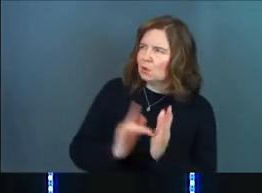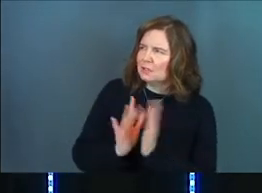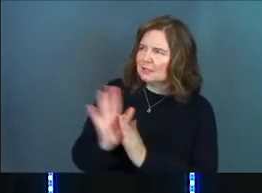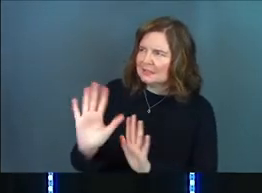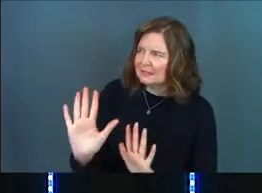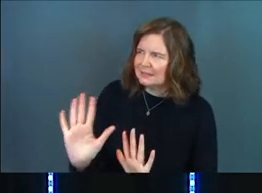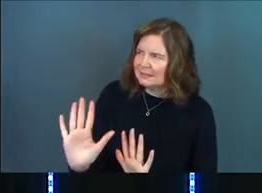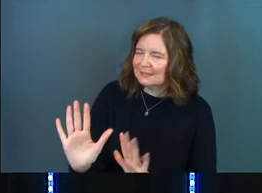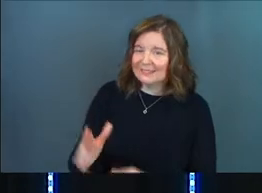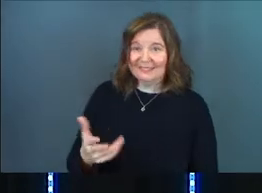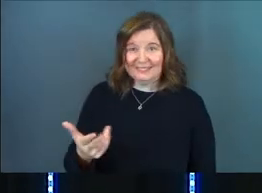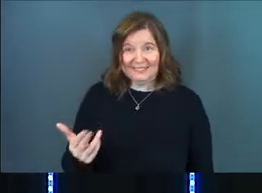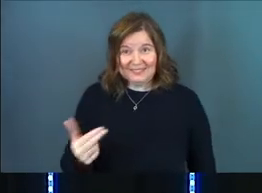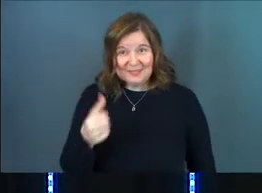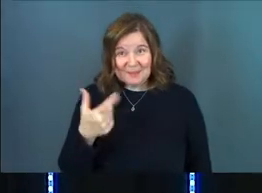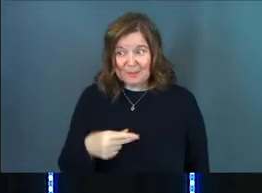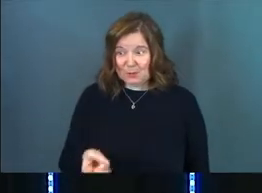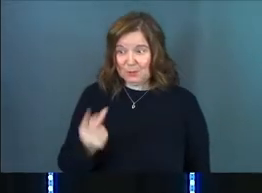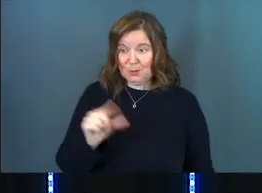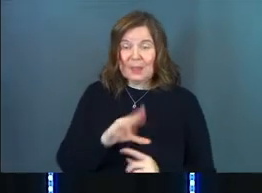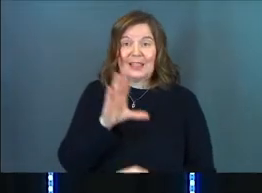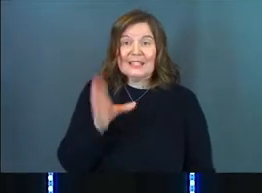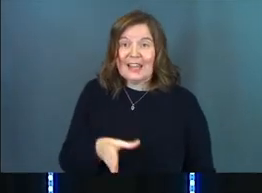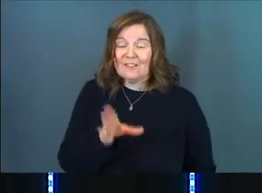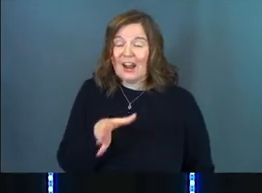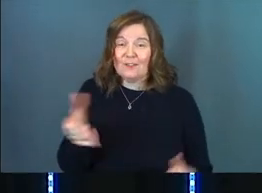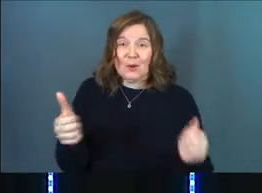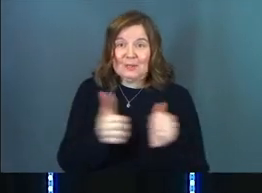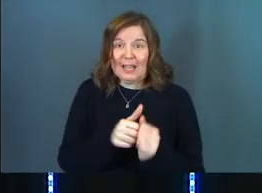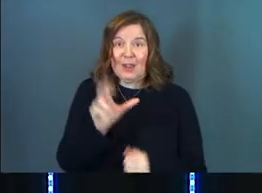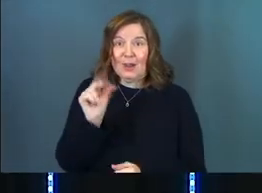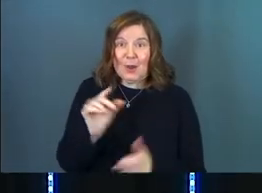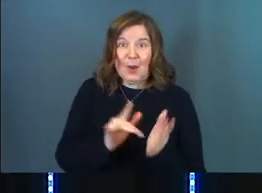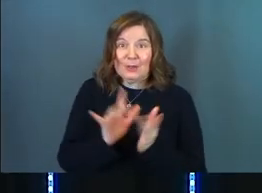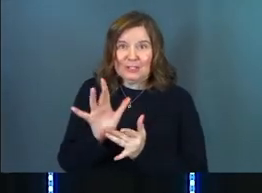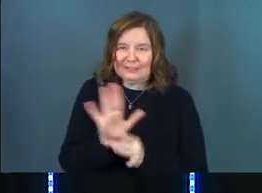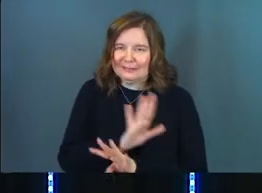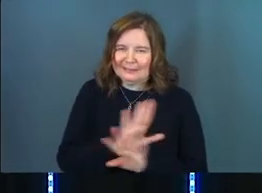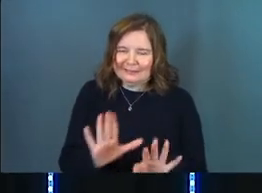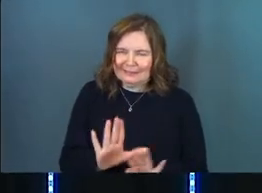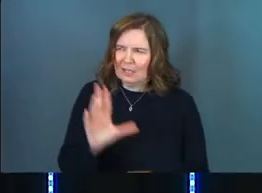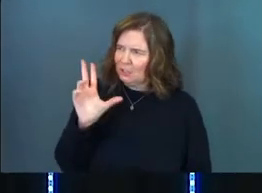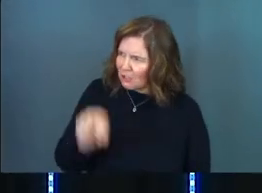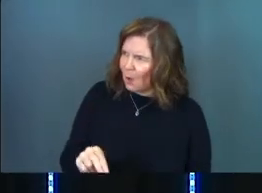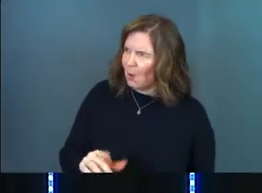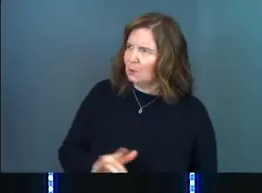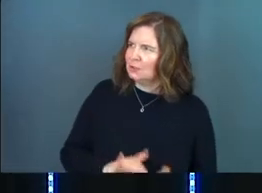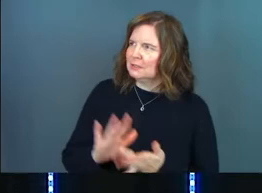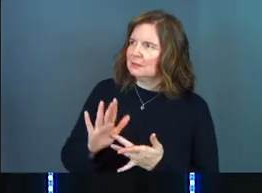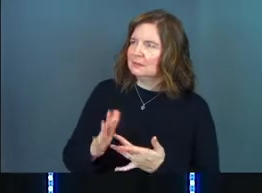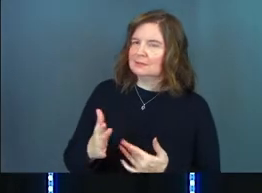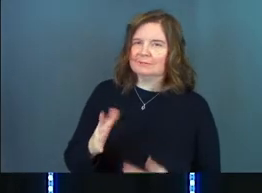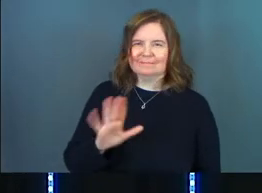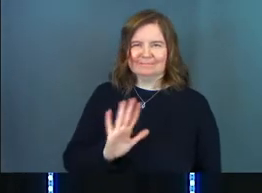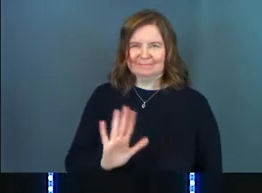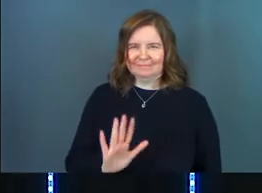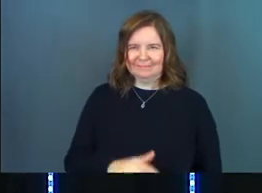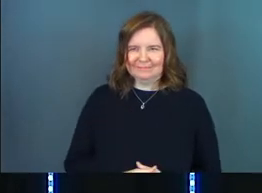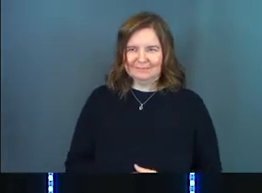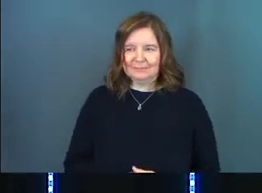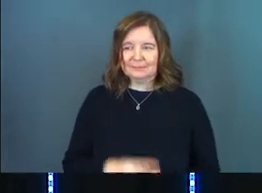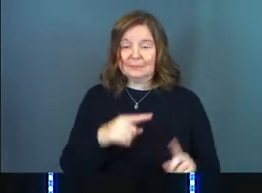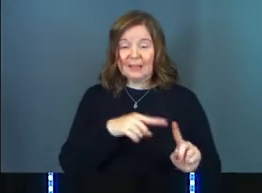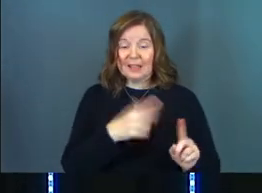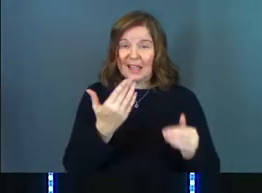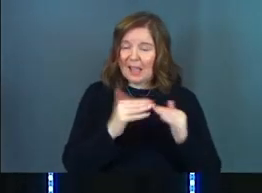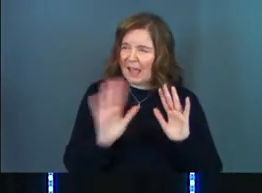Jesus. Two words that should never, ever go together for a Christian. No, Jesus.